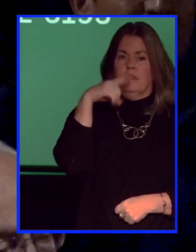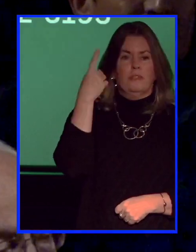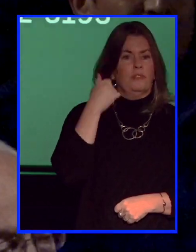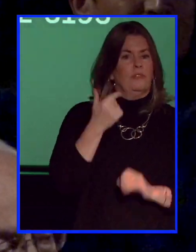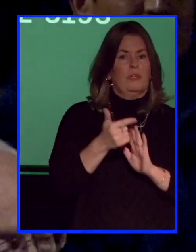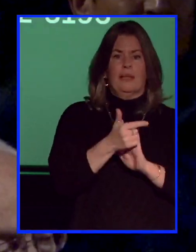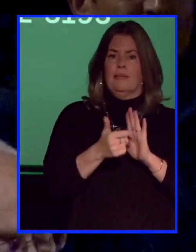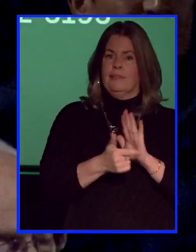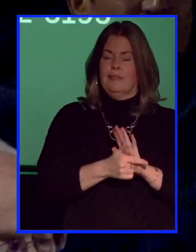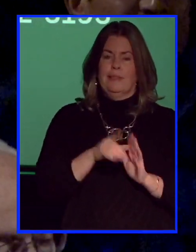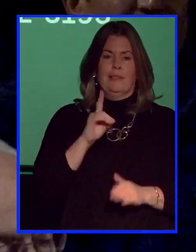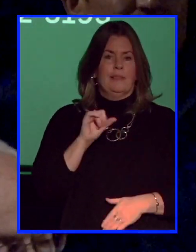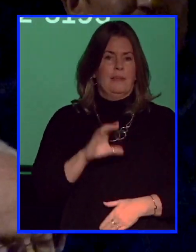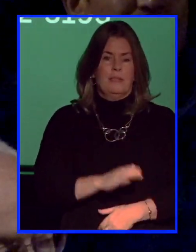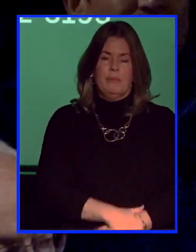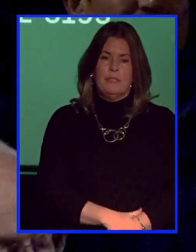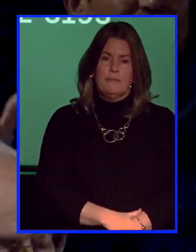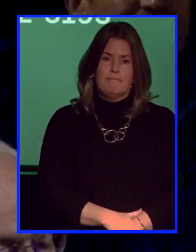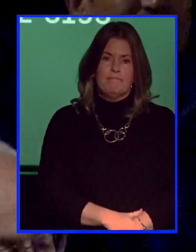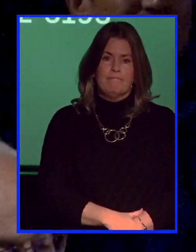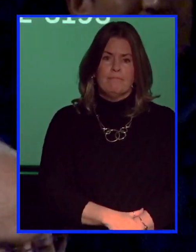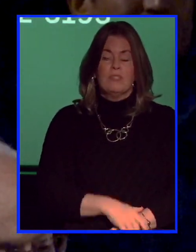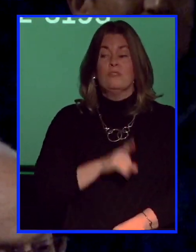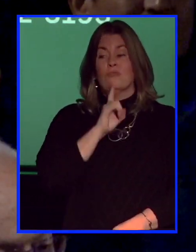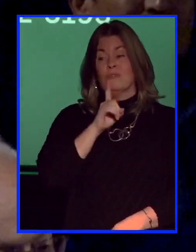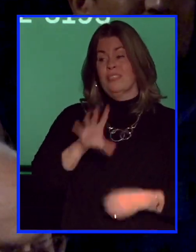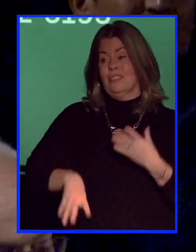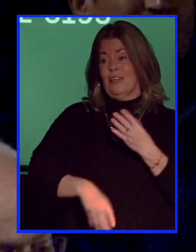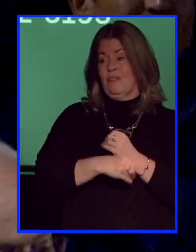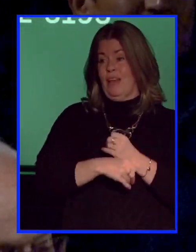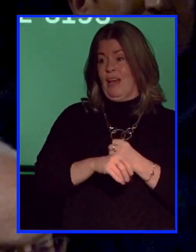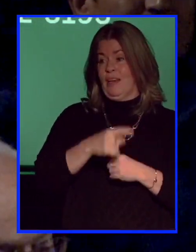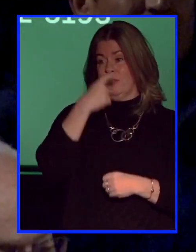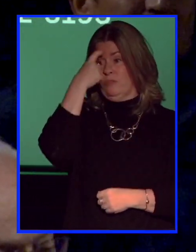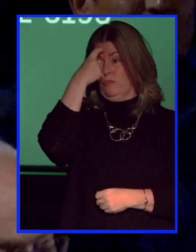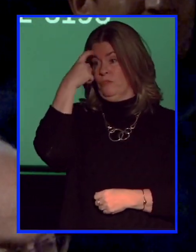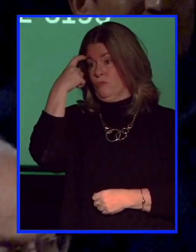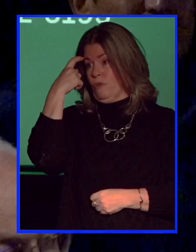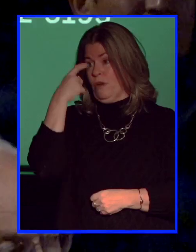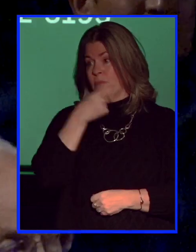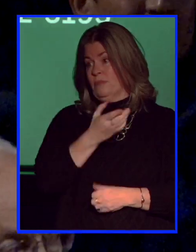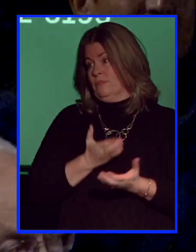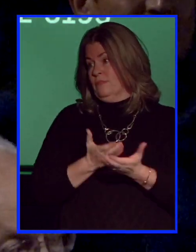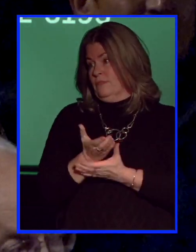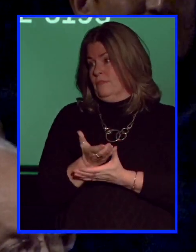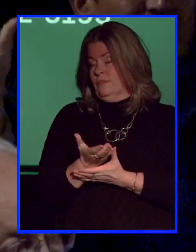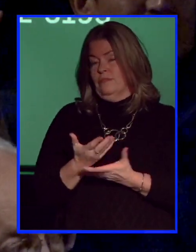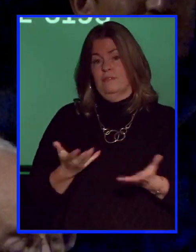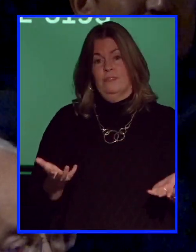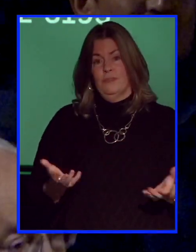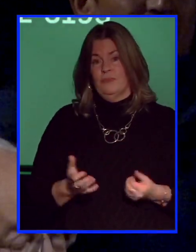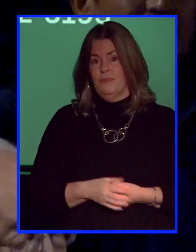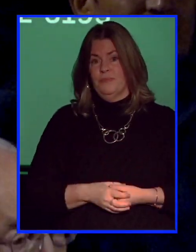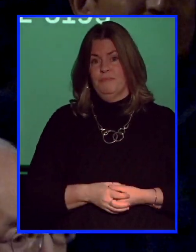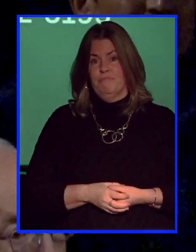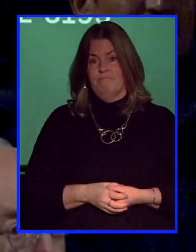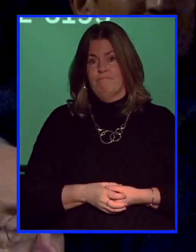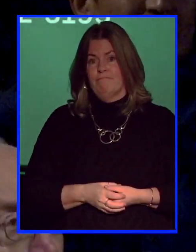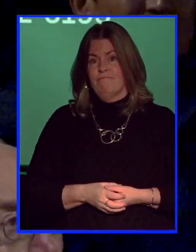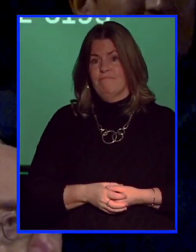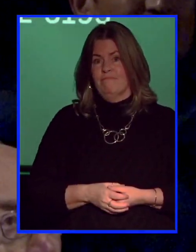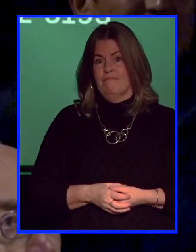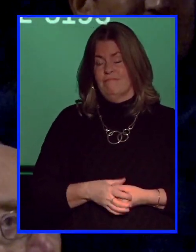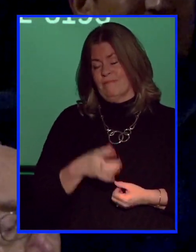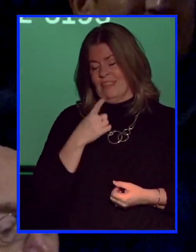they're looking at. Right. So it's adding to the trauma that they've already been through. So, sorry, I said I'd